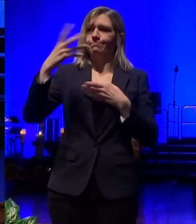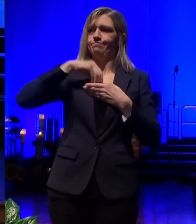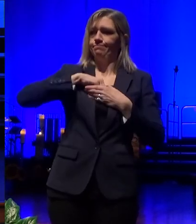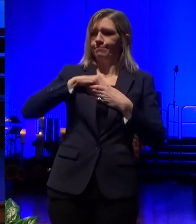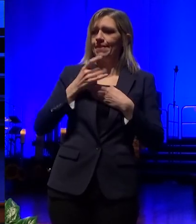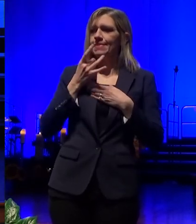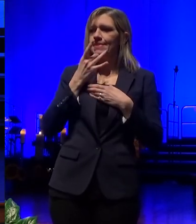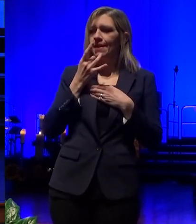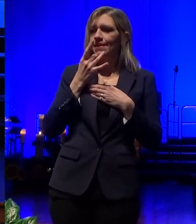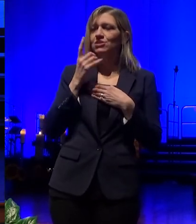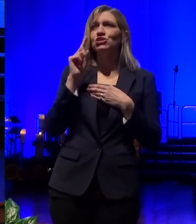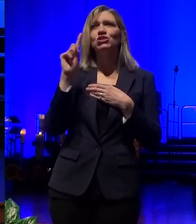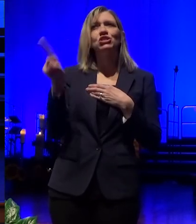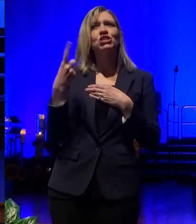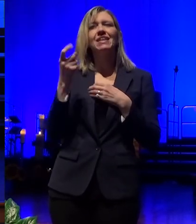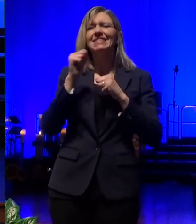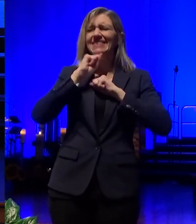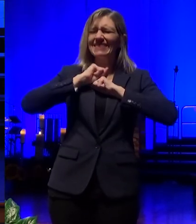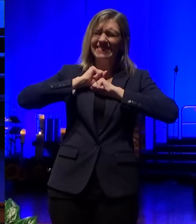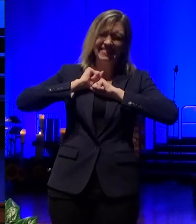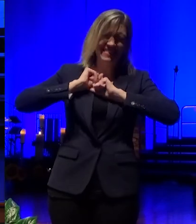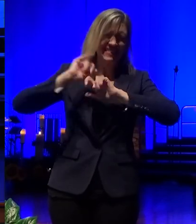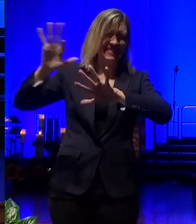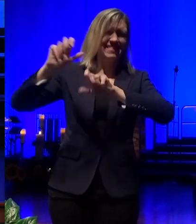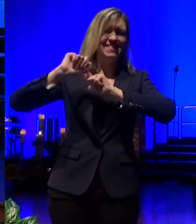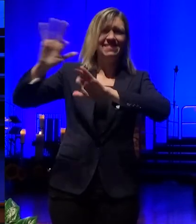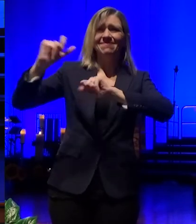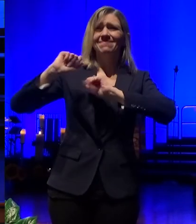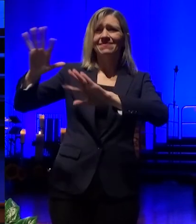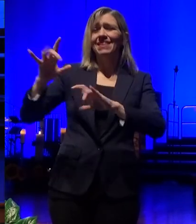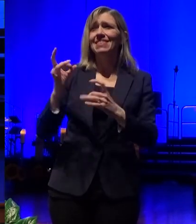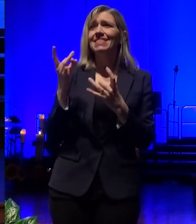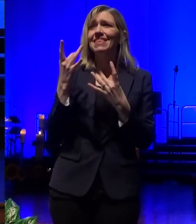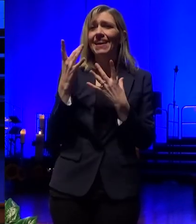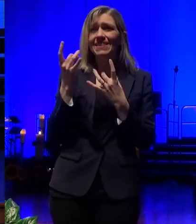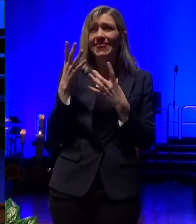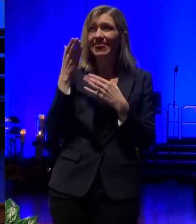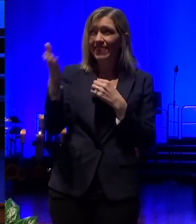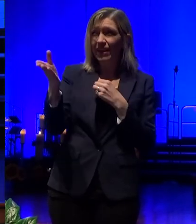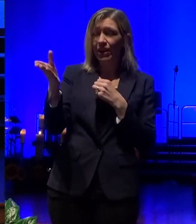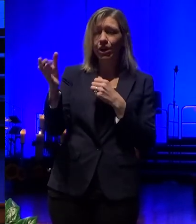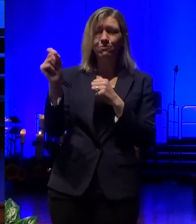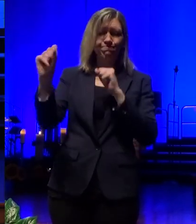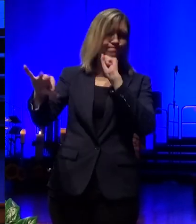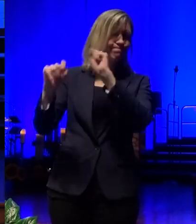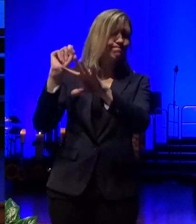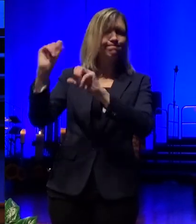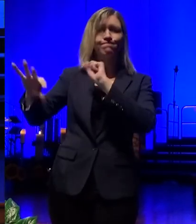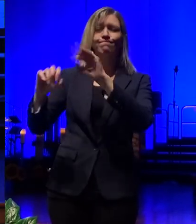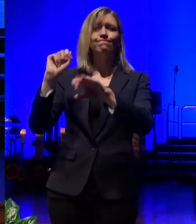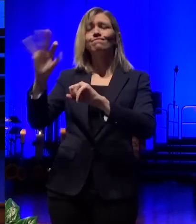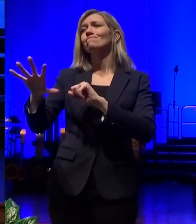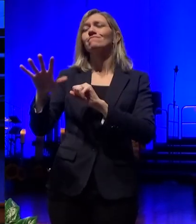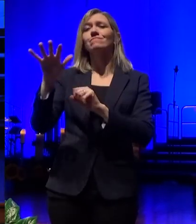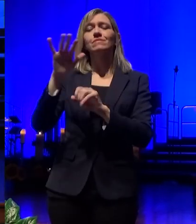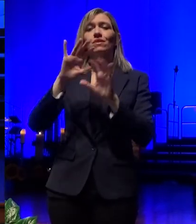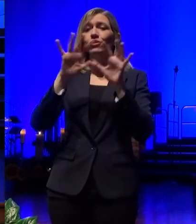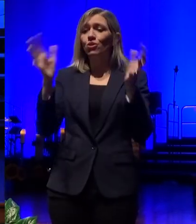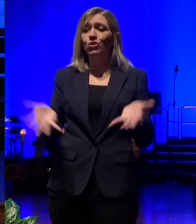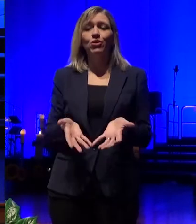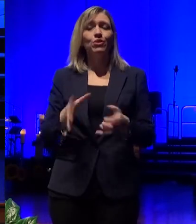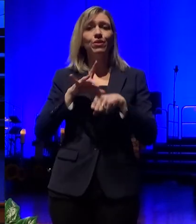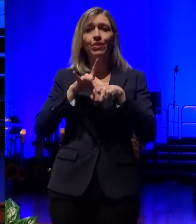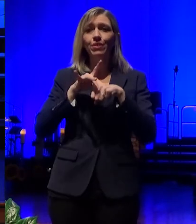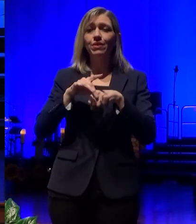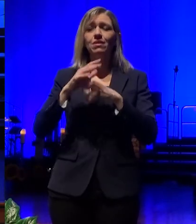light, just send our light there like crazy. Just sending our light around our